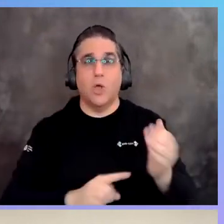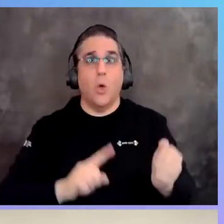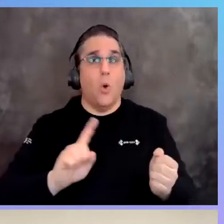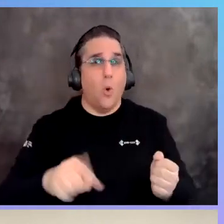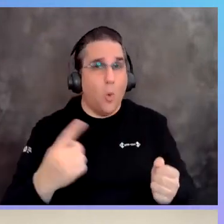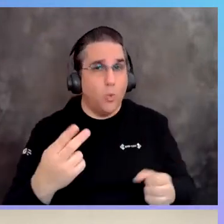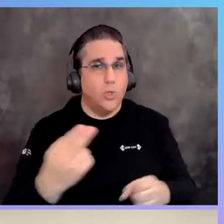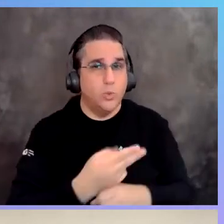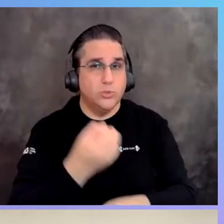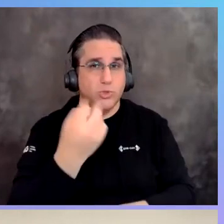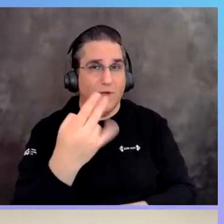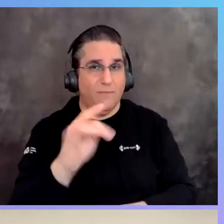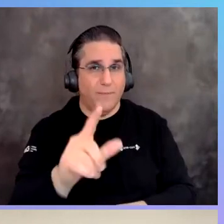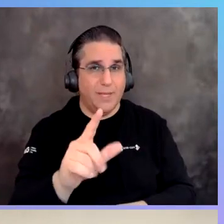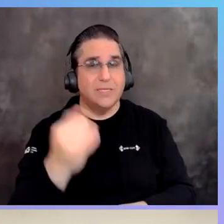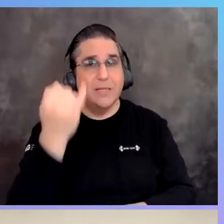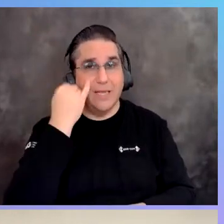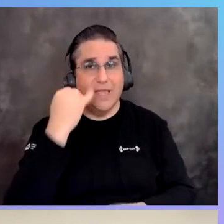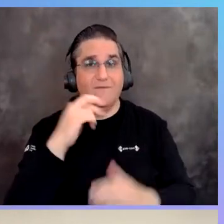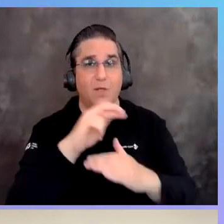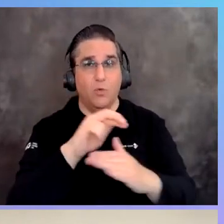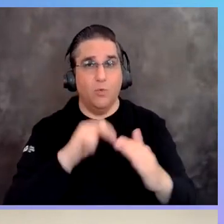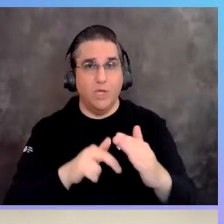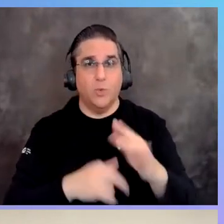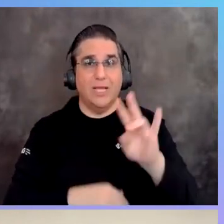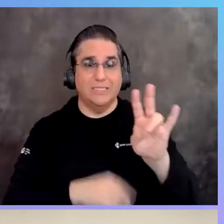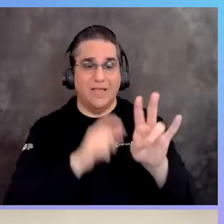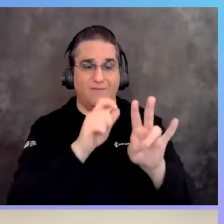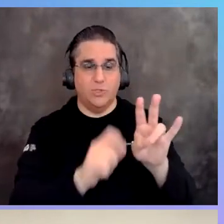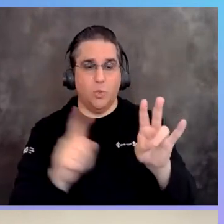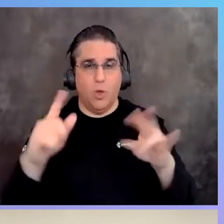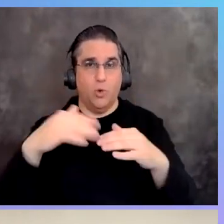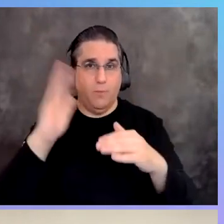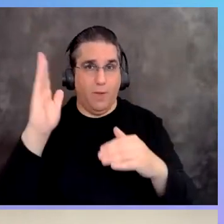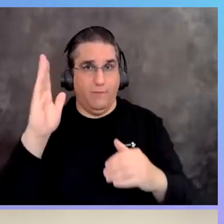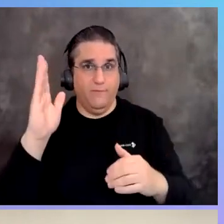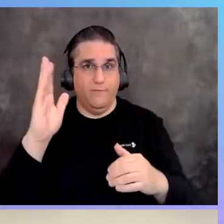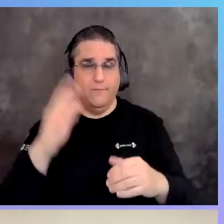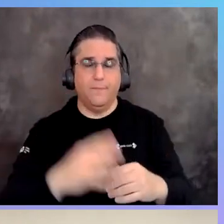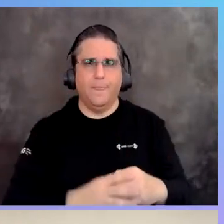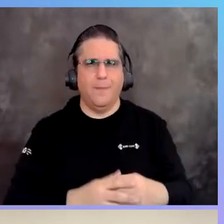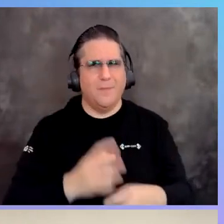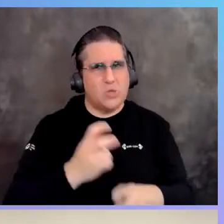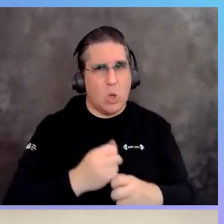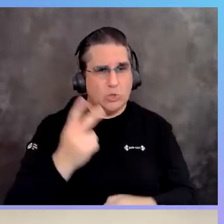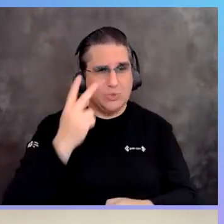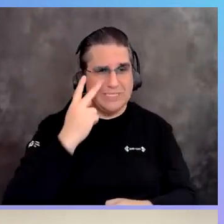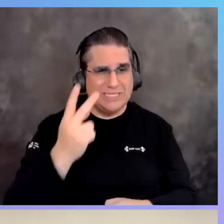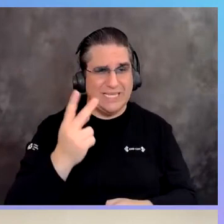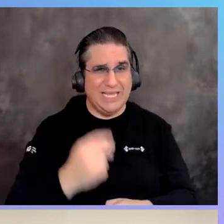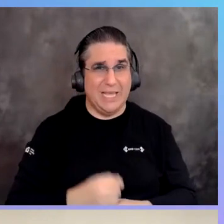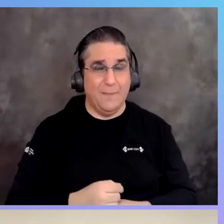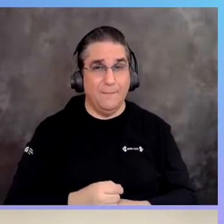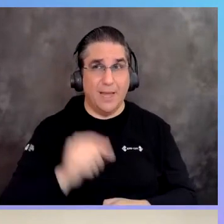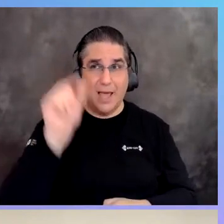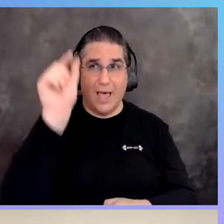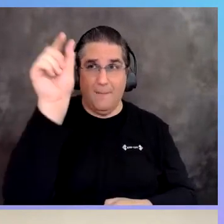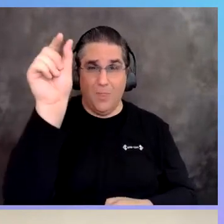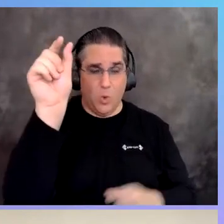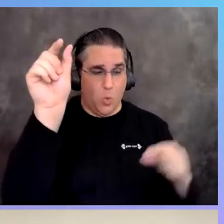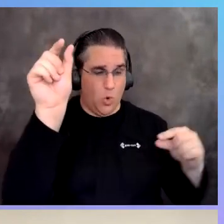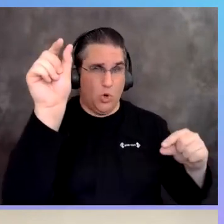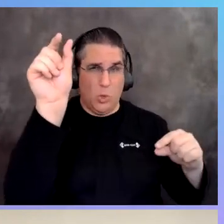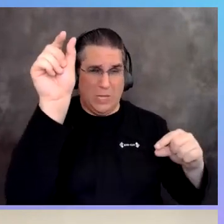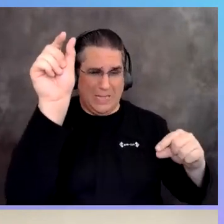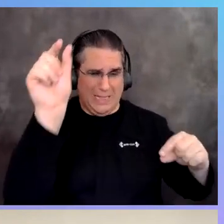ratio is 7:1 or above. It might be hard to see, but in the bottom left and upper right corners of the graph,